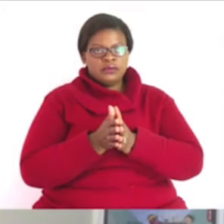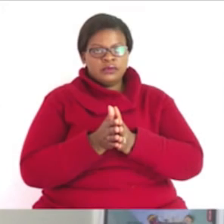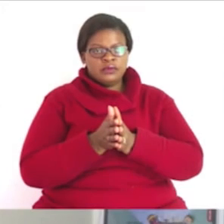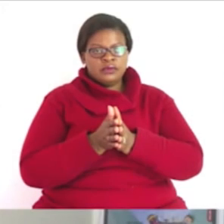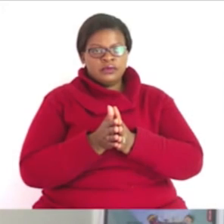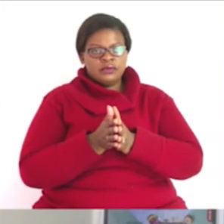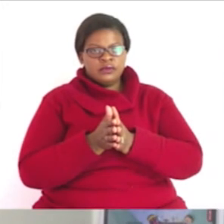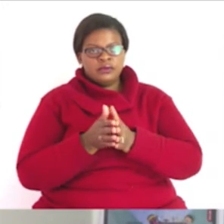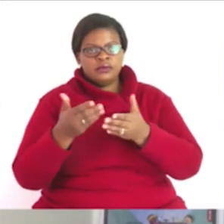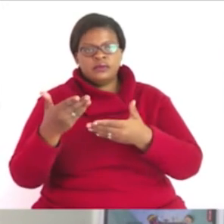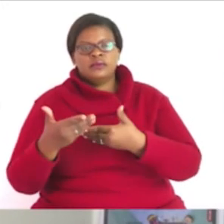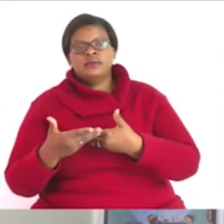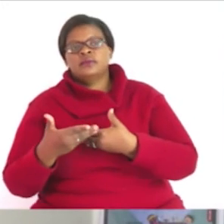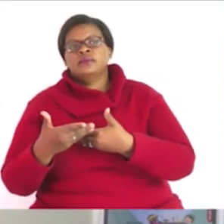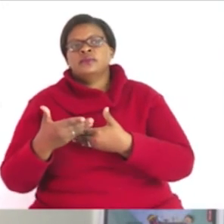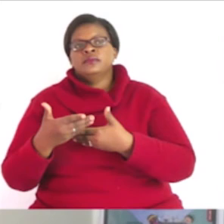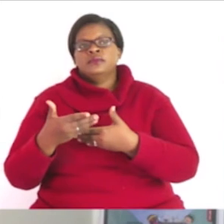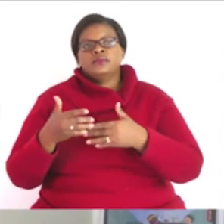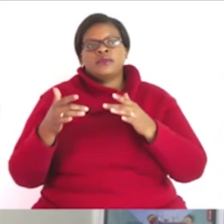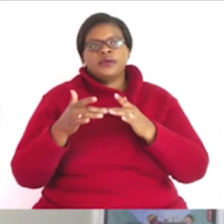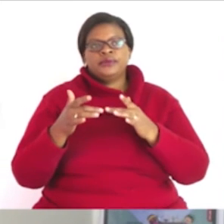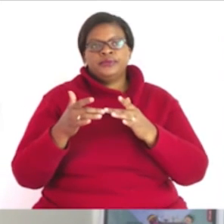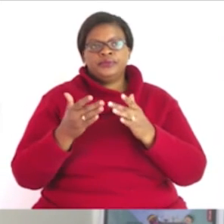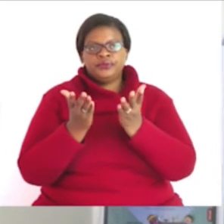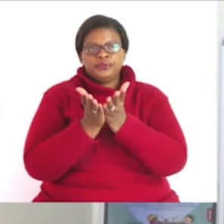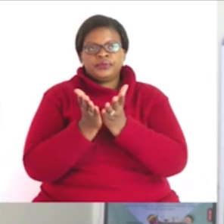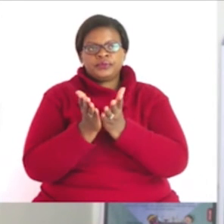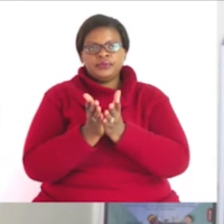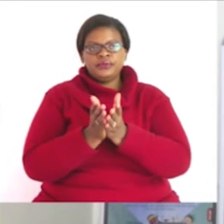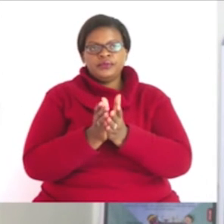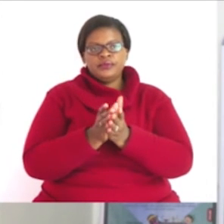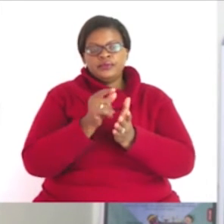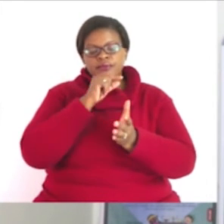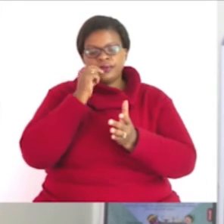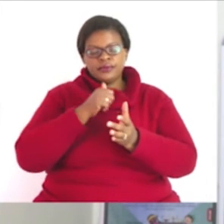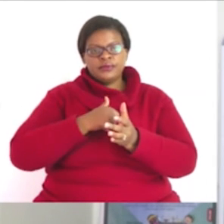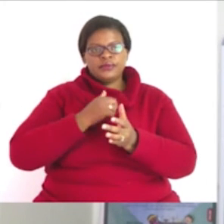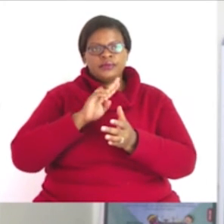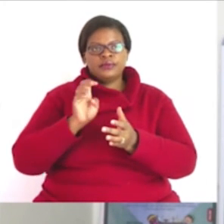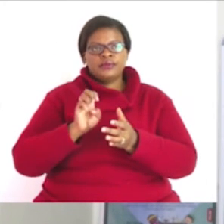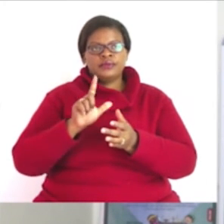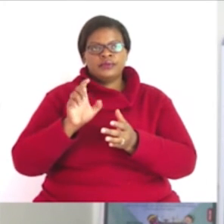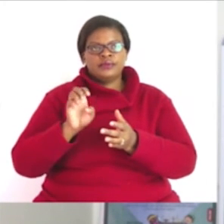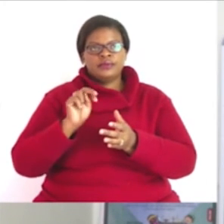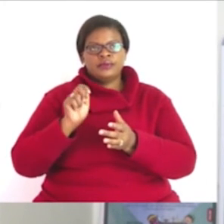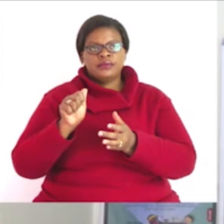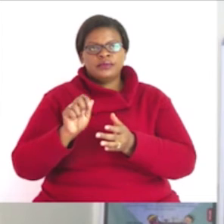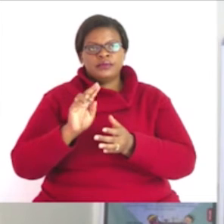All right, welcome to My Zone Online School. My name is Ismail Topoli, and also welcome to